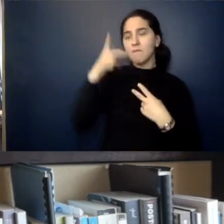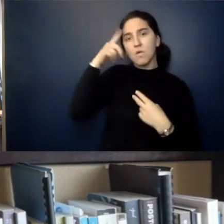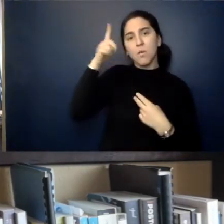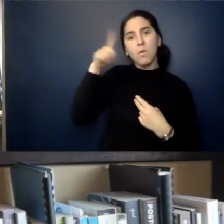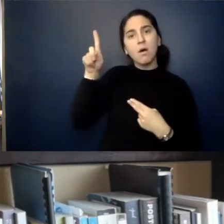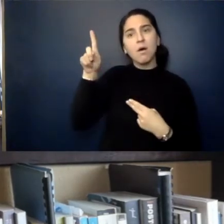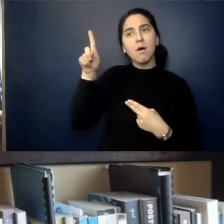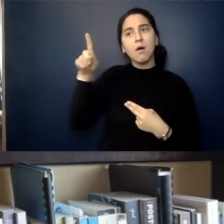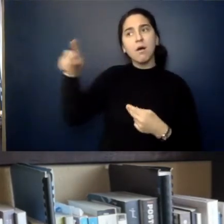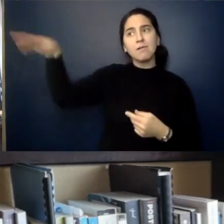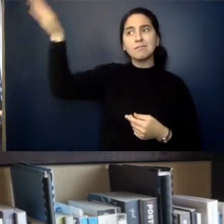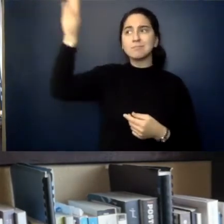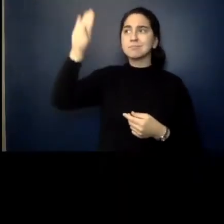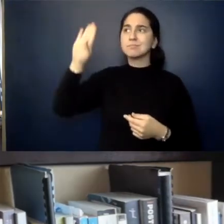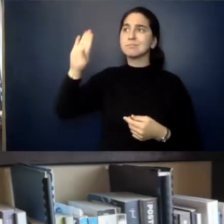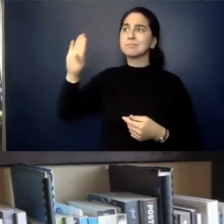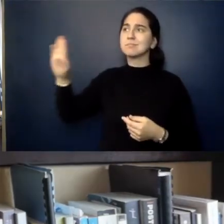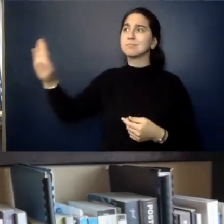have to